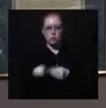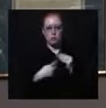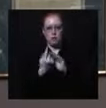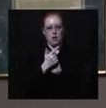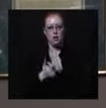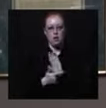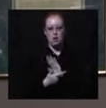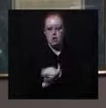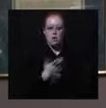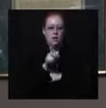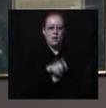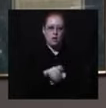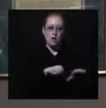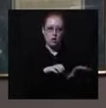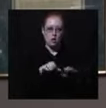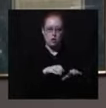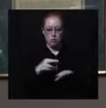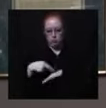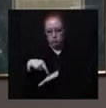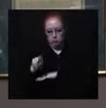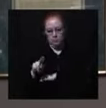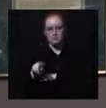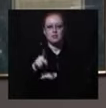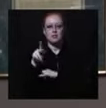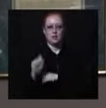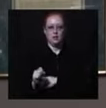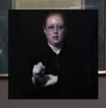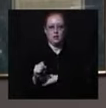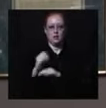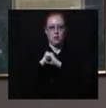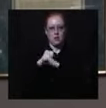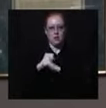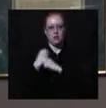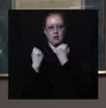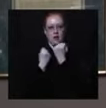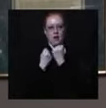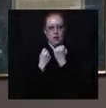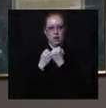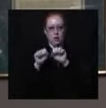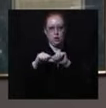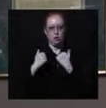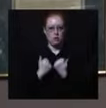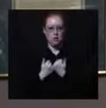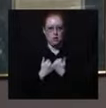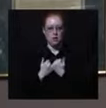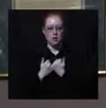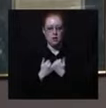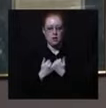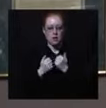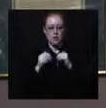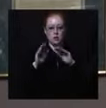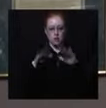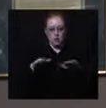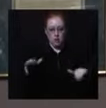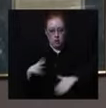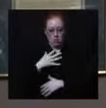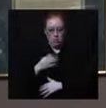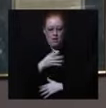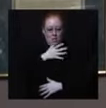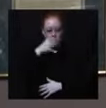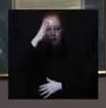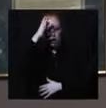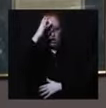and what they needed to do, we would refer them to Kansas Protection and Advocacy Services so that the child and the parent would